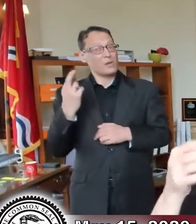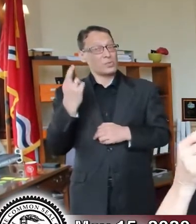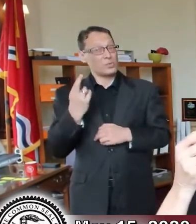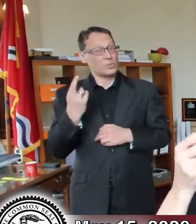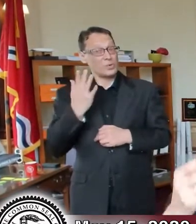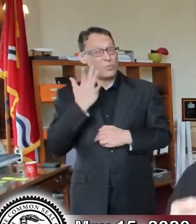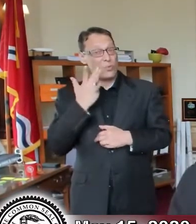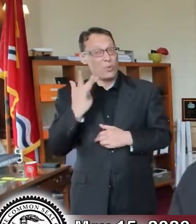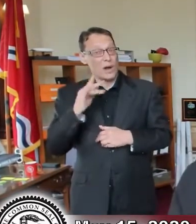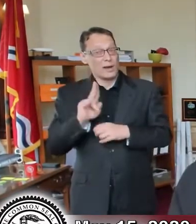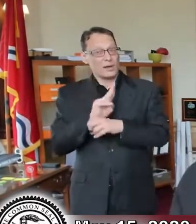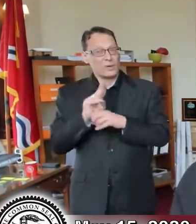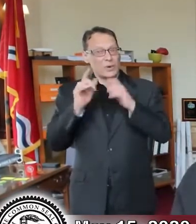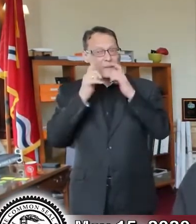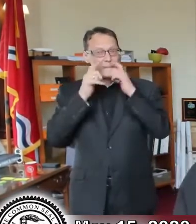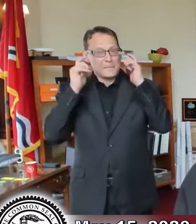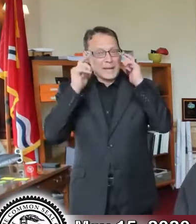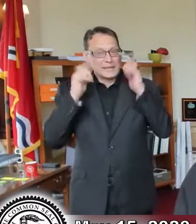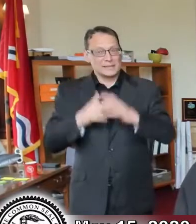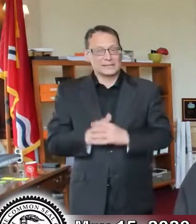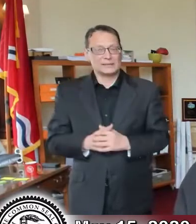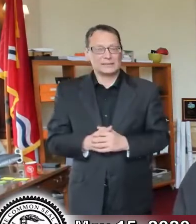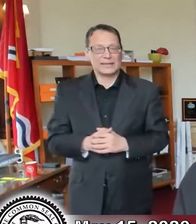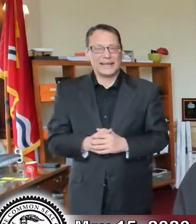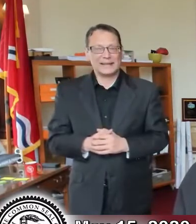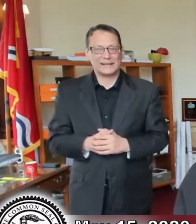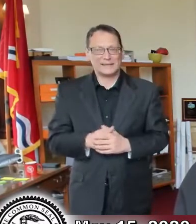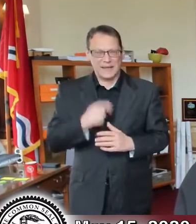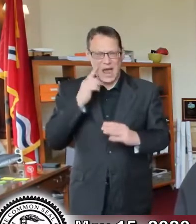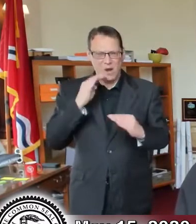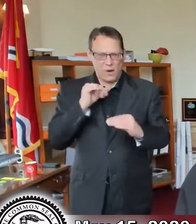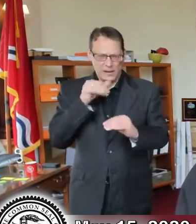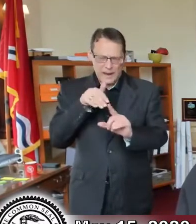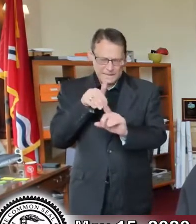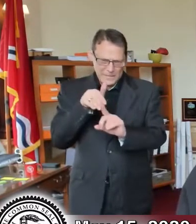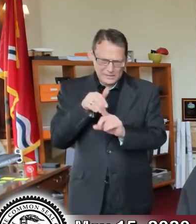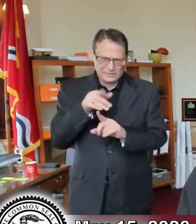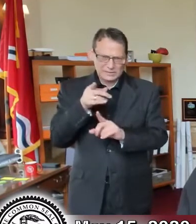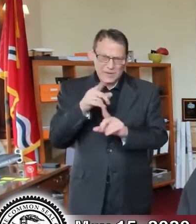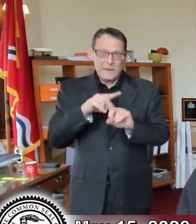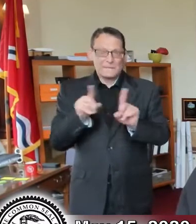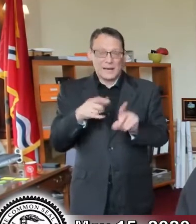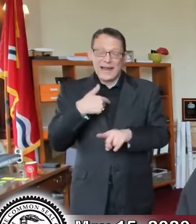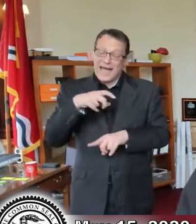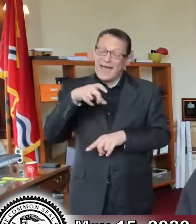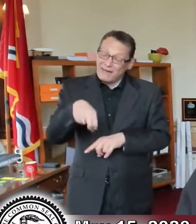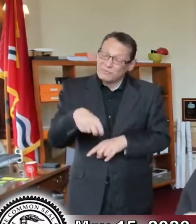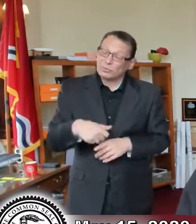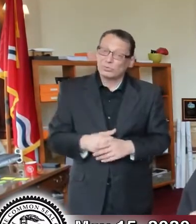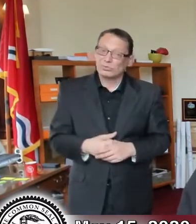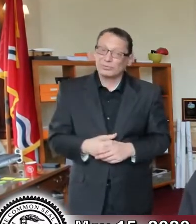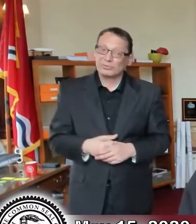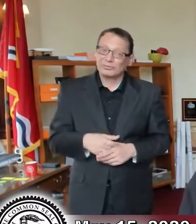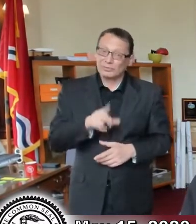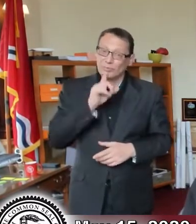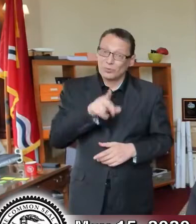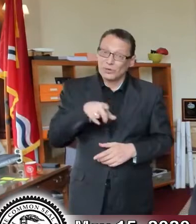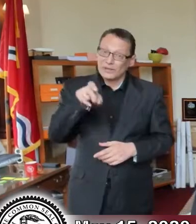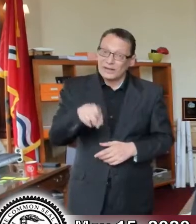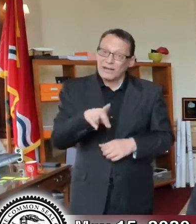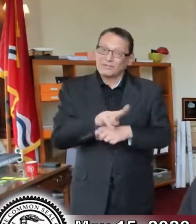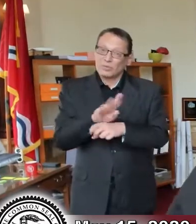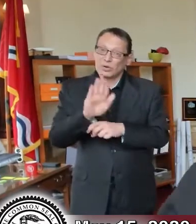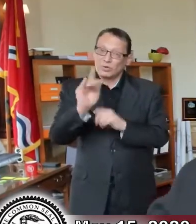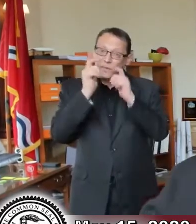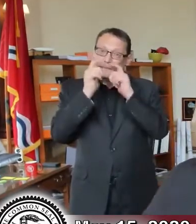wear your masks. I hope I'm not bugging you with that, but I really have to bug you with it, because you really got to wear